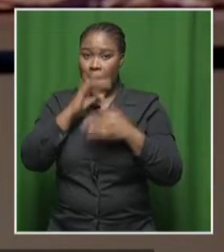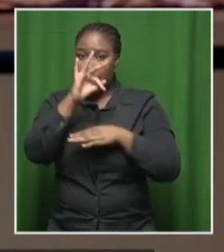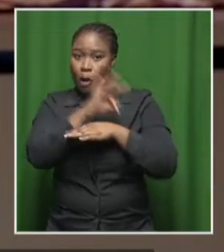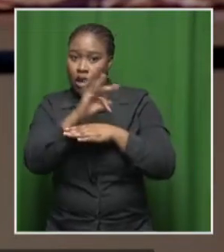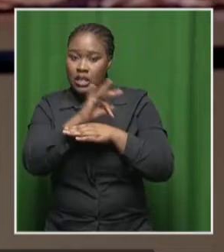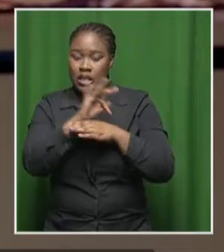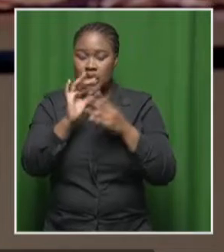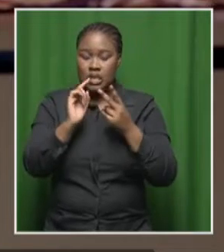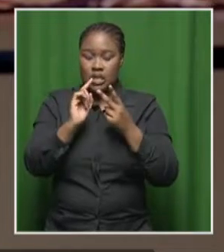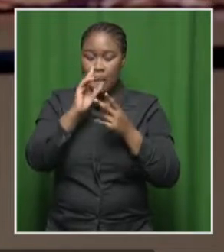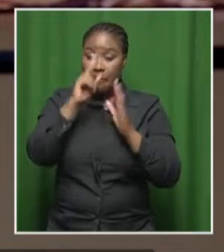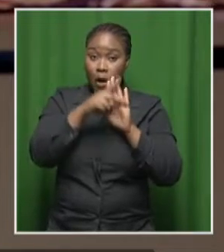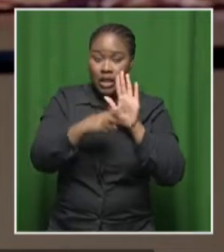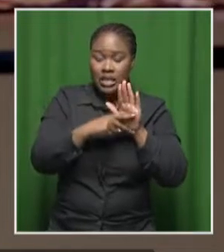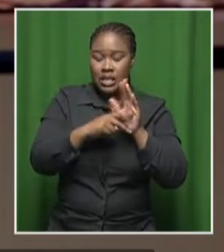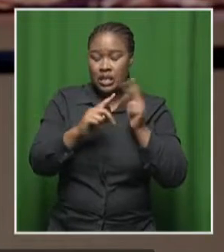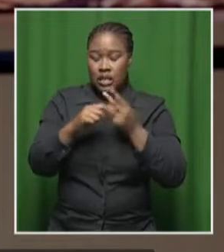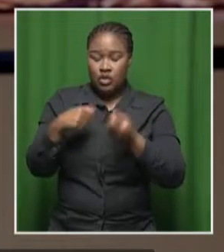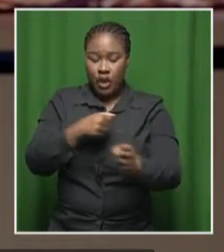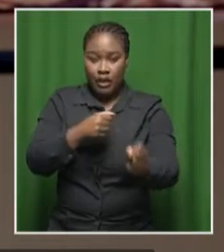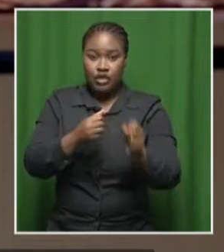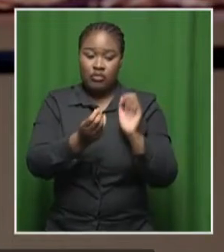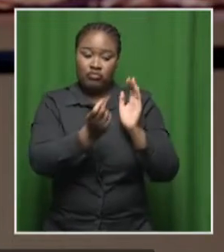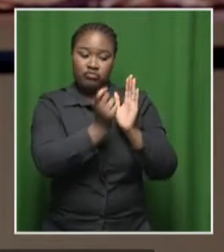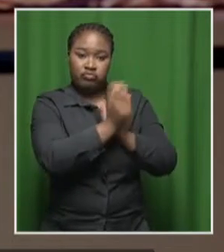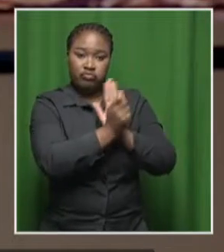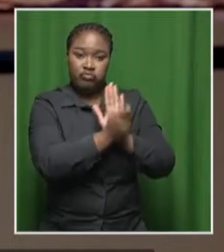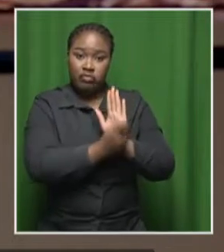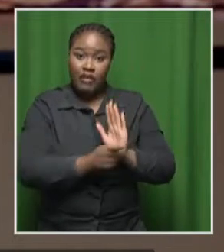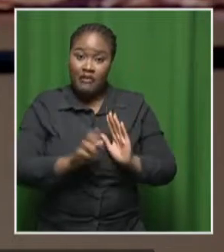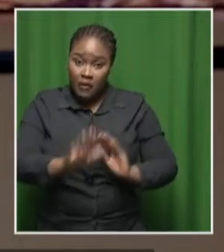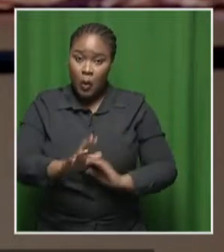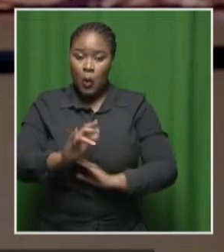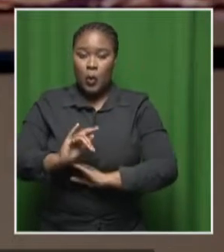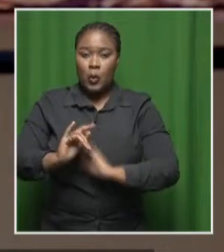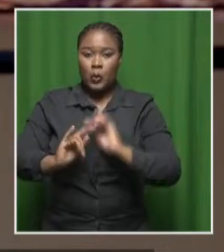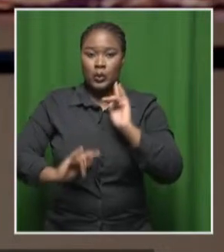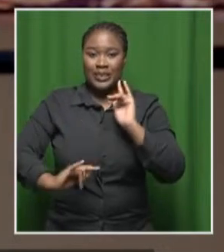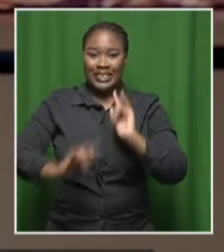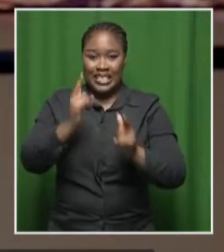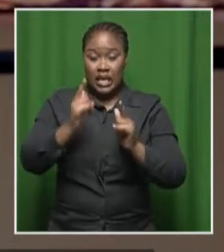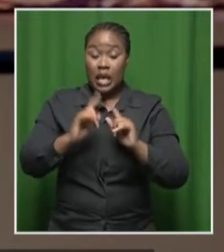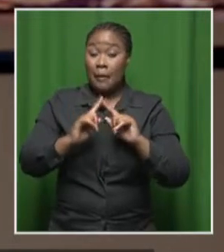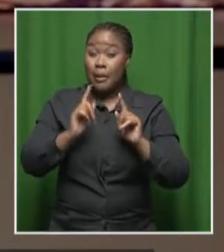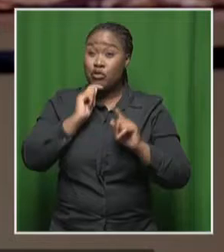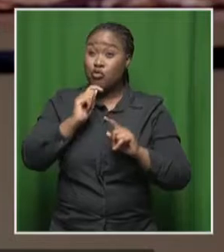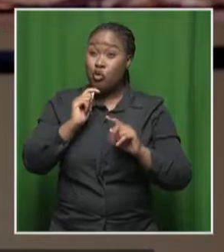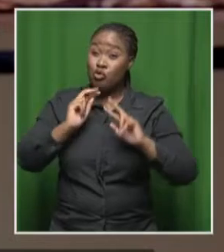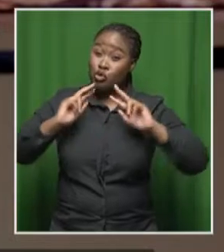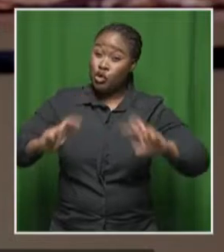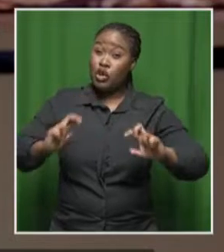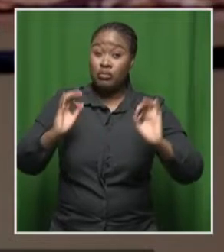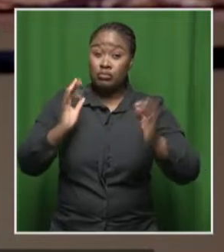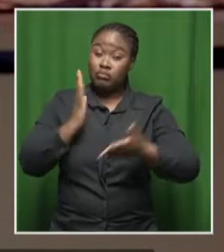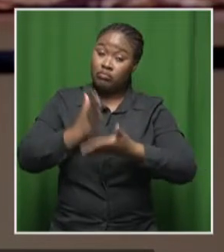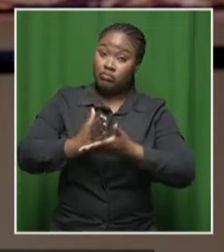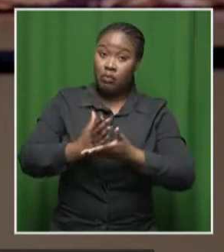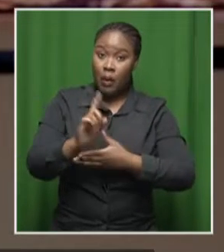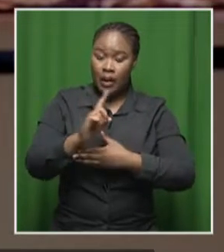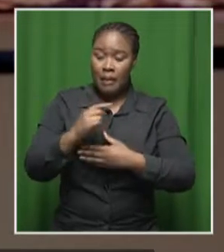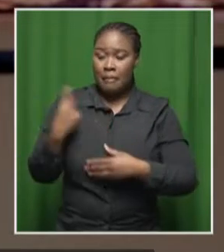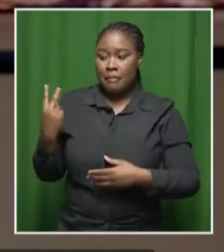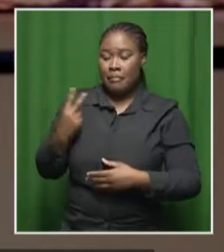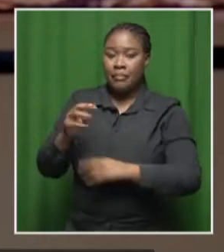for the city, the real research was Mark and I walking the streets of